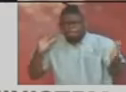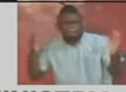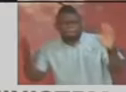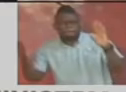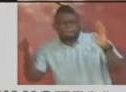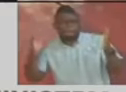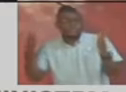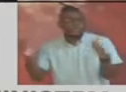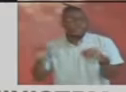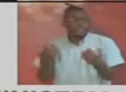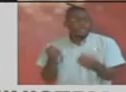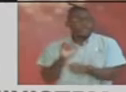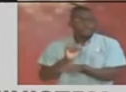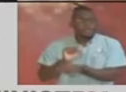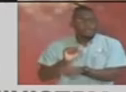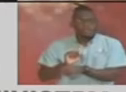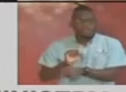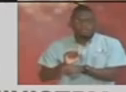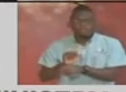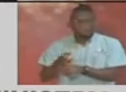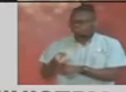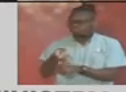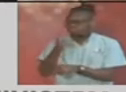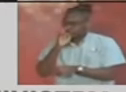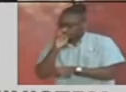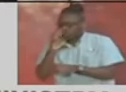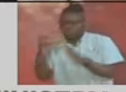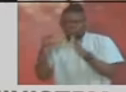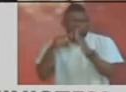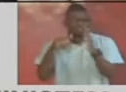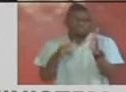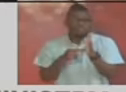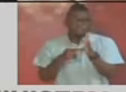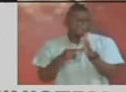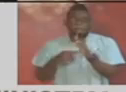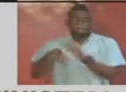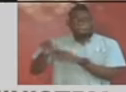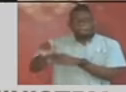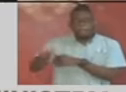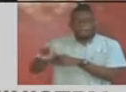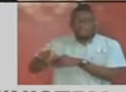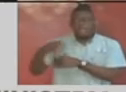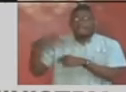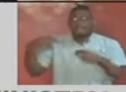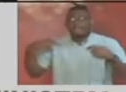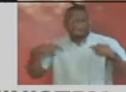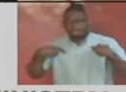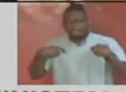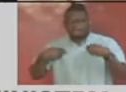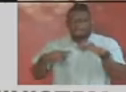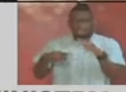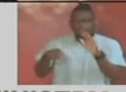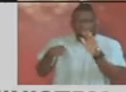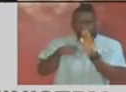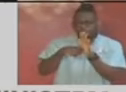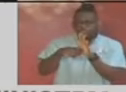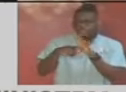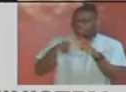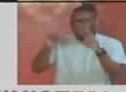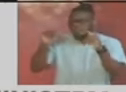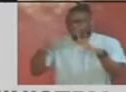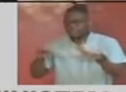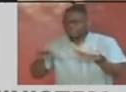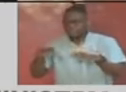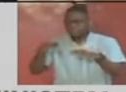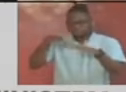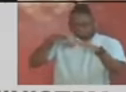measures, asking for a COVID negative test, screening when a person is traveling